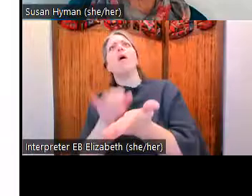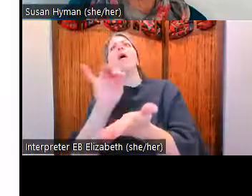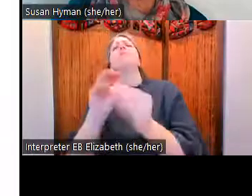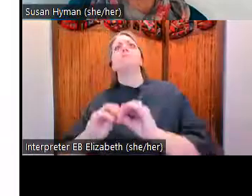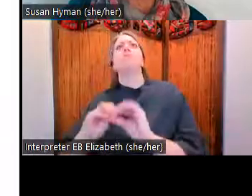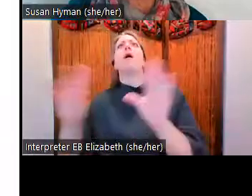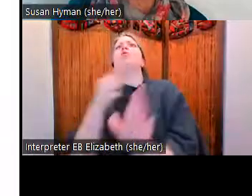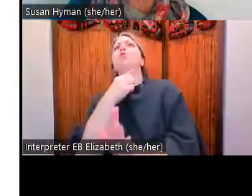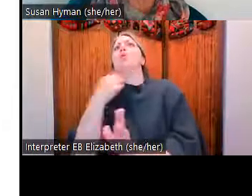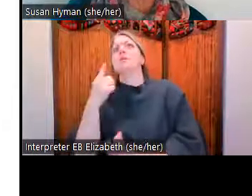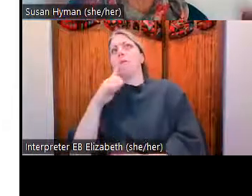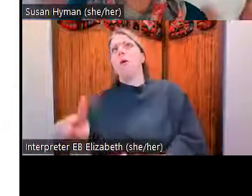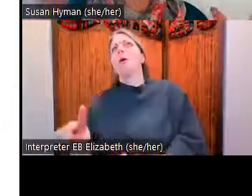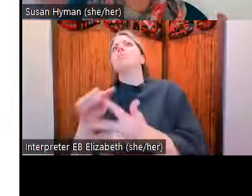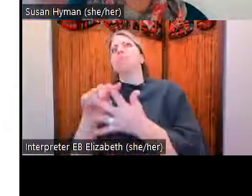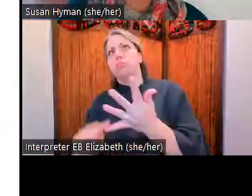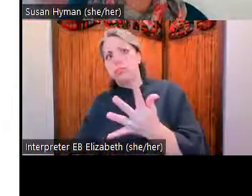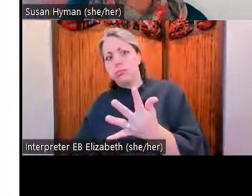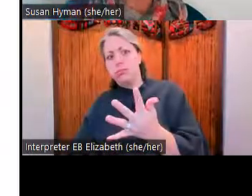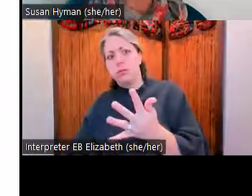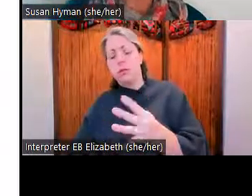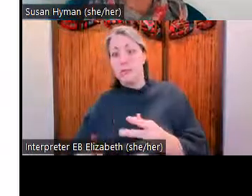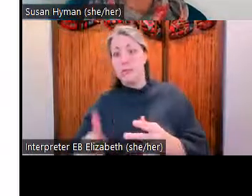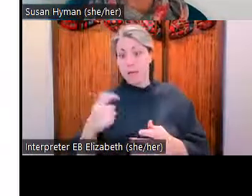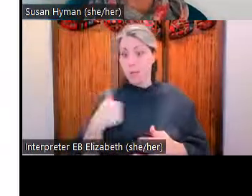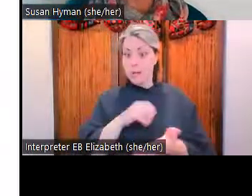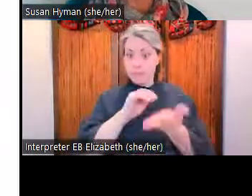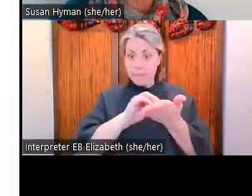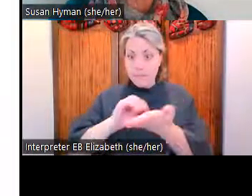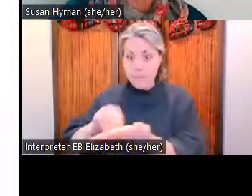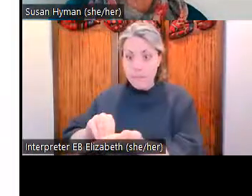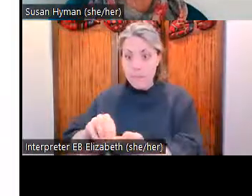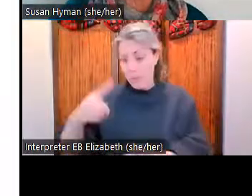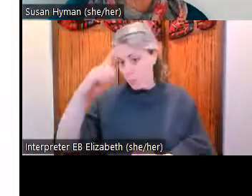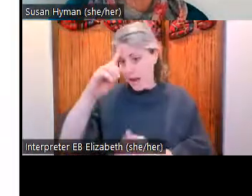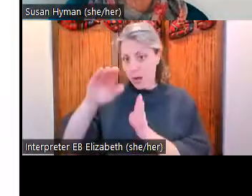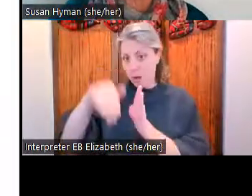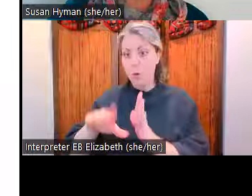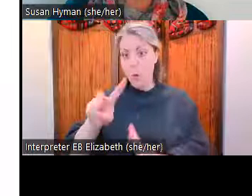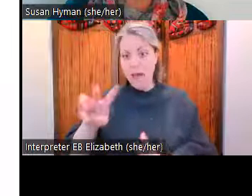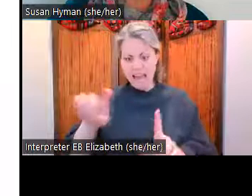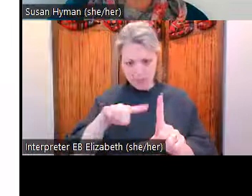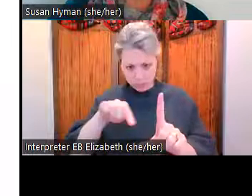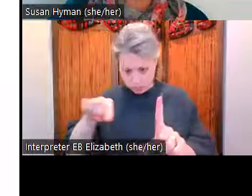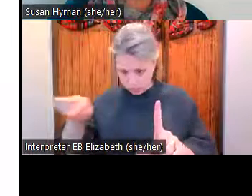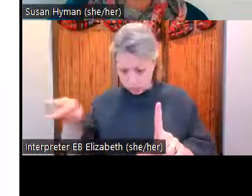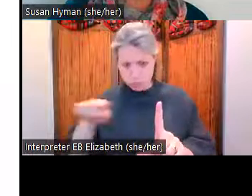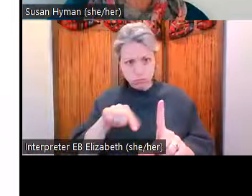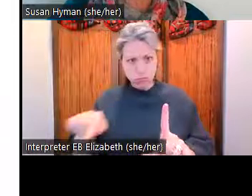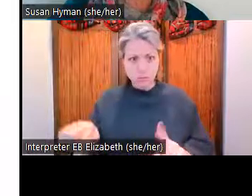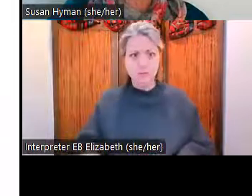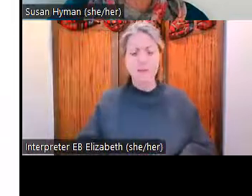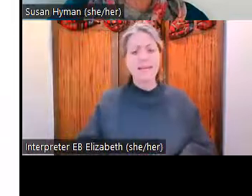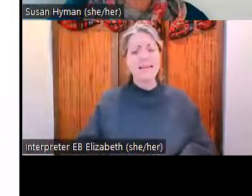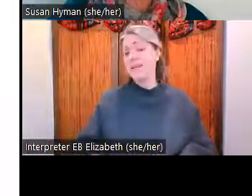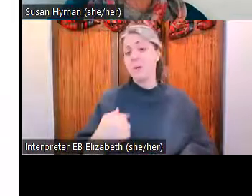risk because of brainwave pictures. that are characteristic. Again, it's not ready for